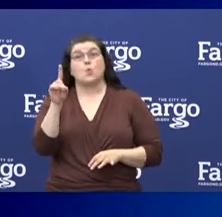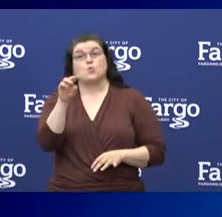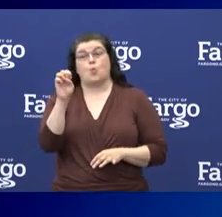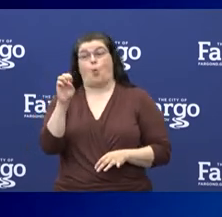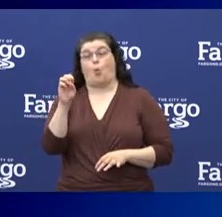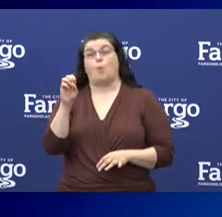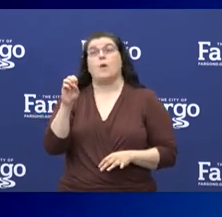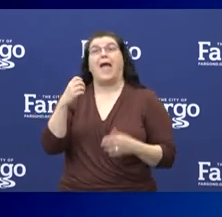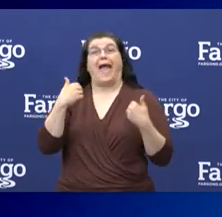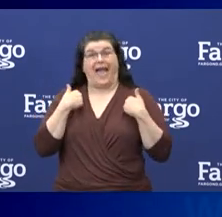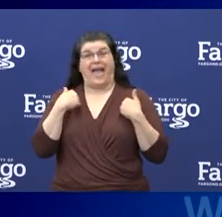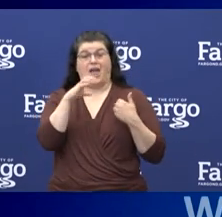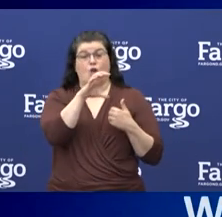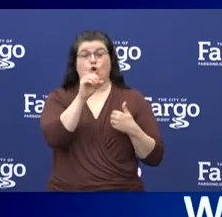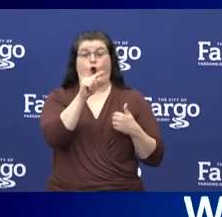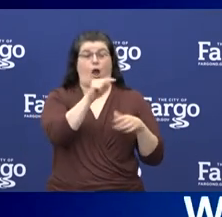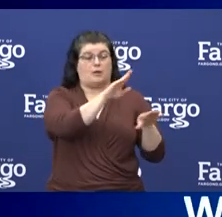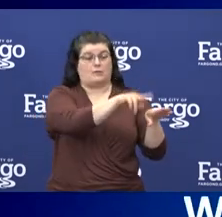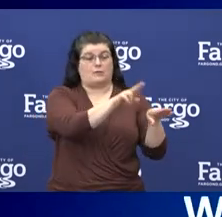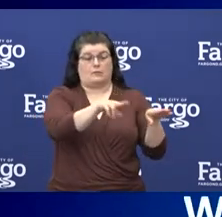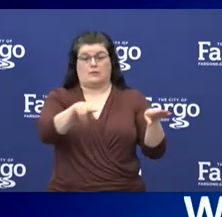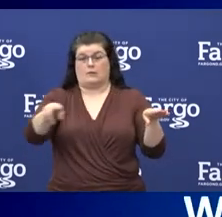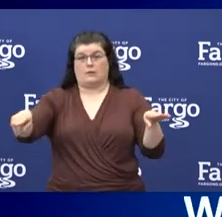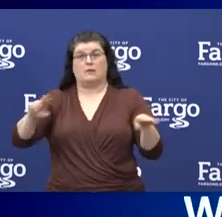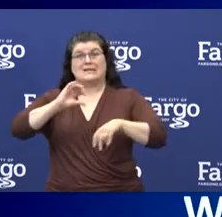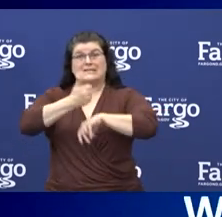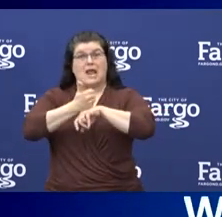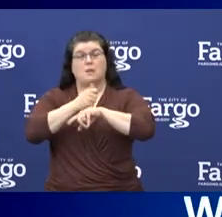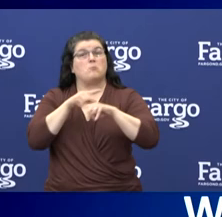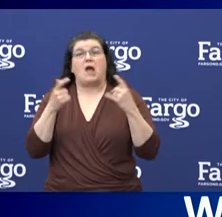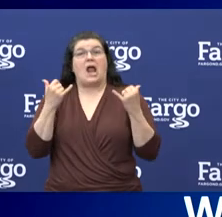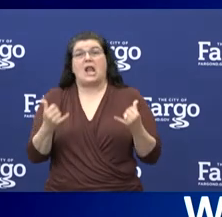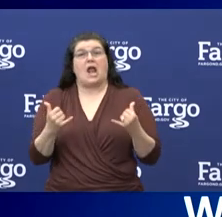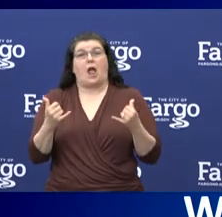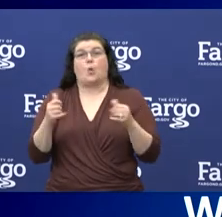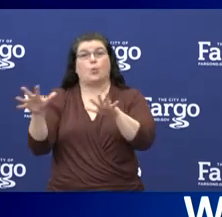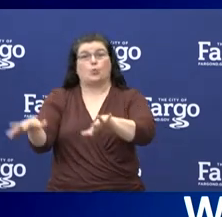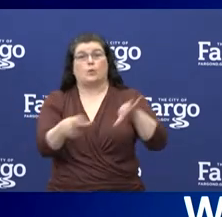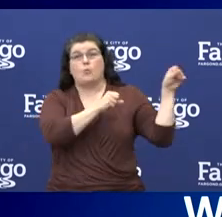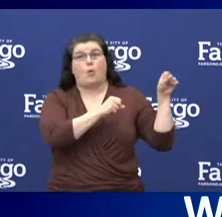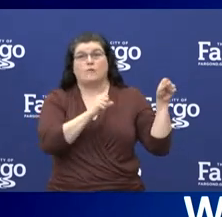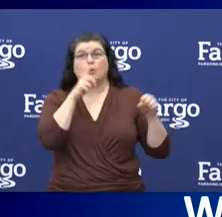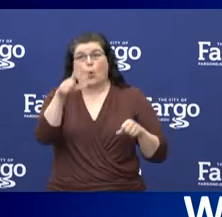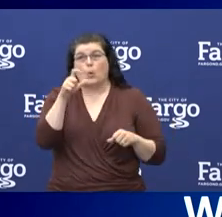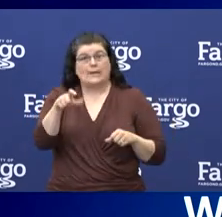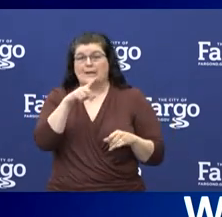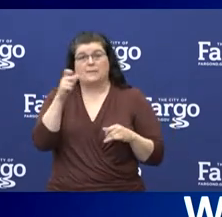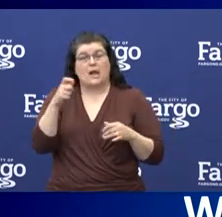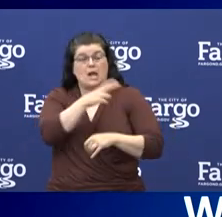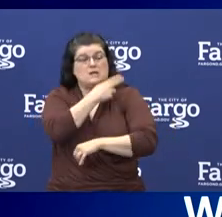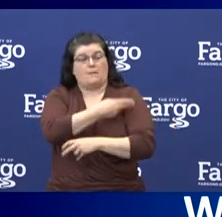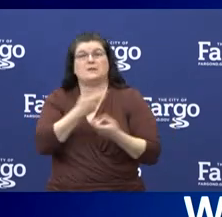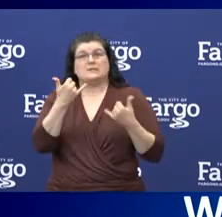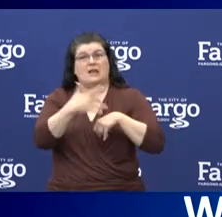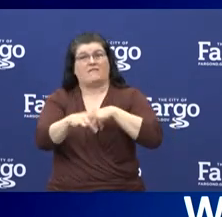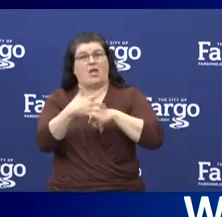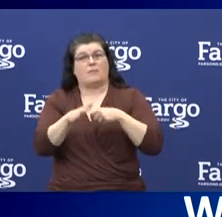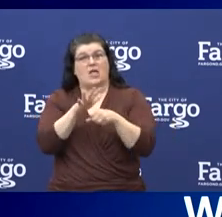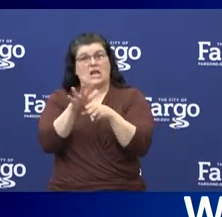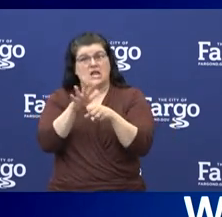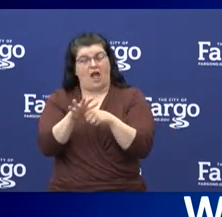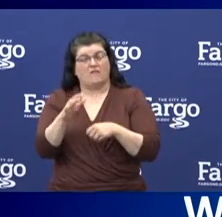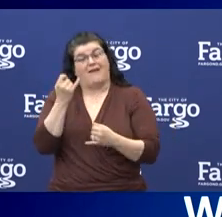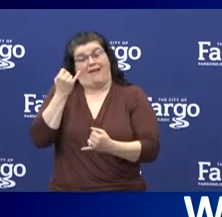down because we do not believe we're going to get to the capacity where we're going to do that. Lastly, when I've been driving around being